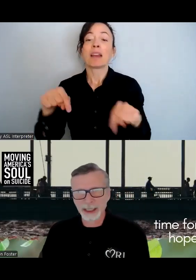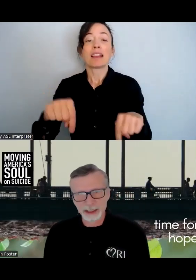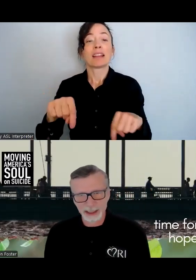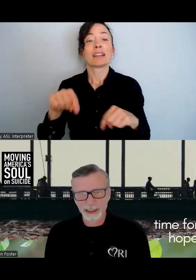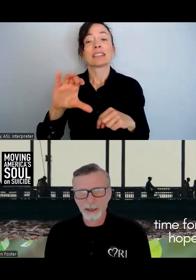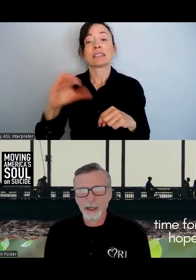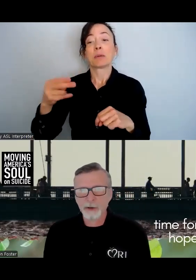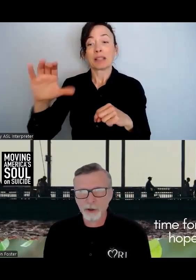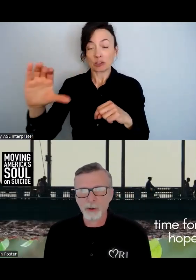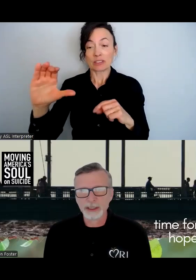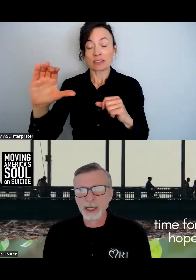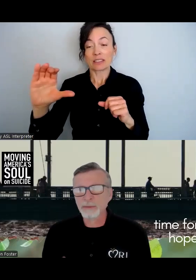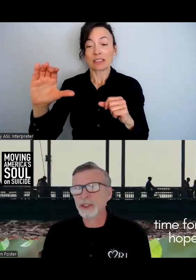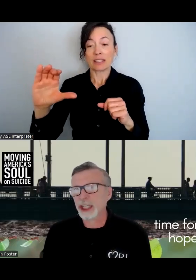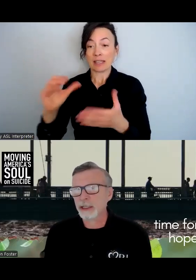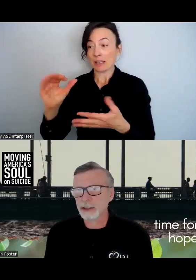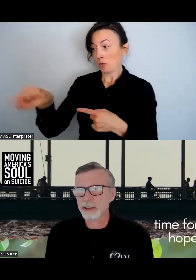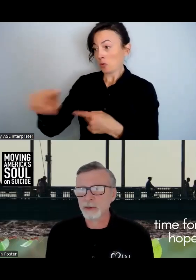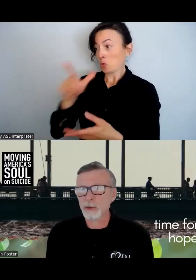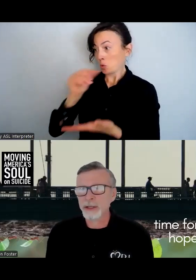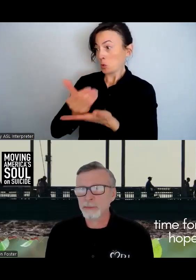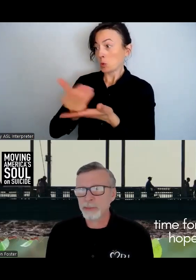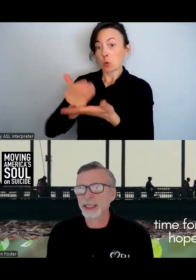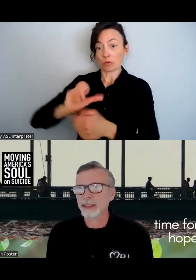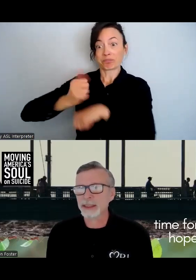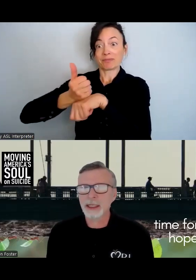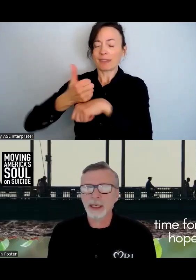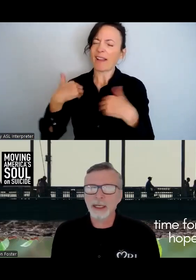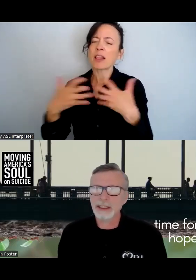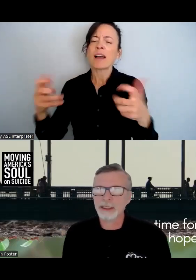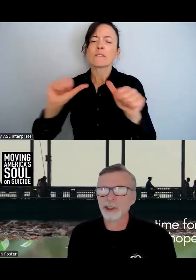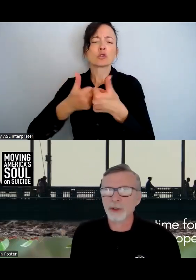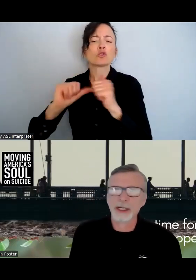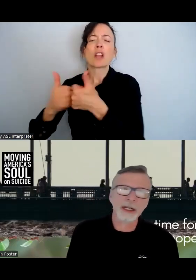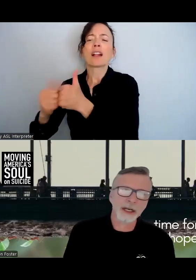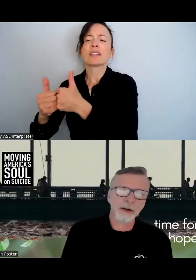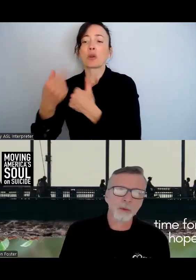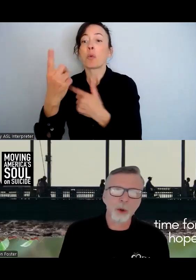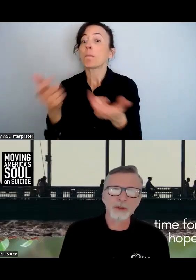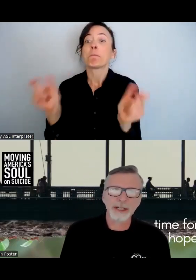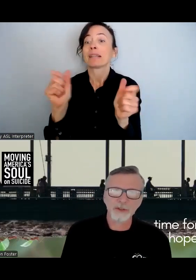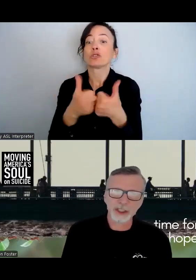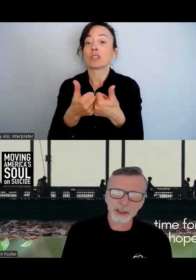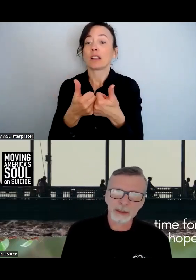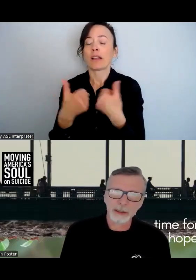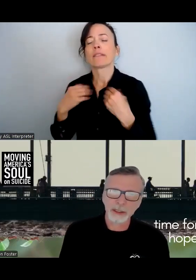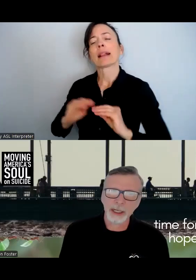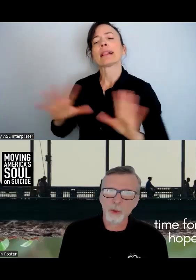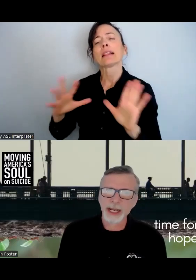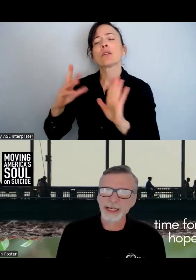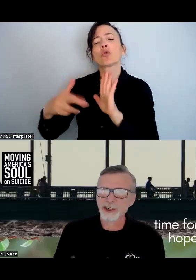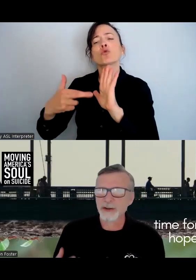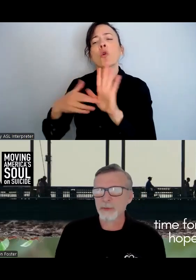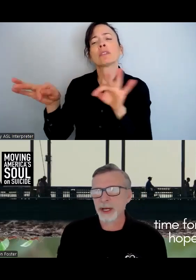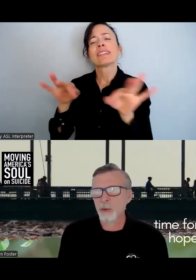CCBHCs, especially new ones, comes with challenges. One of the biggest is ensuring a clear role definition